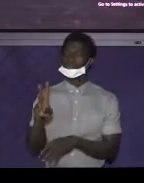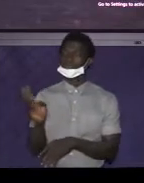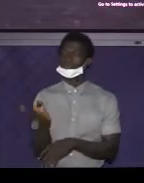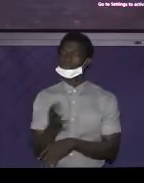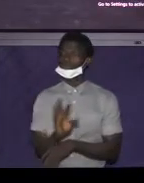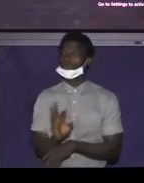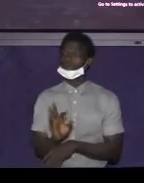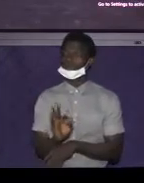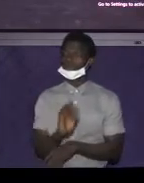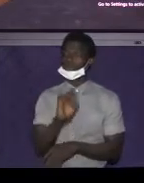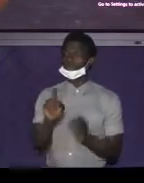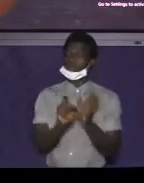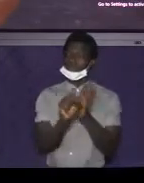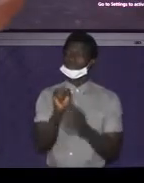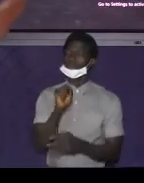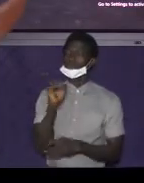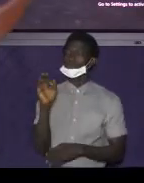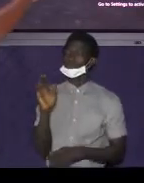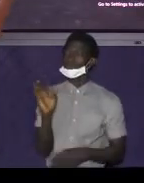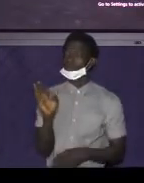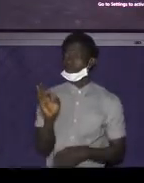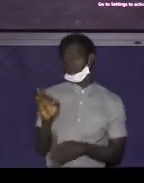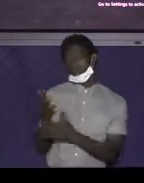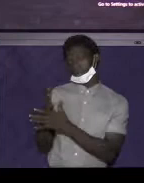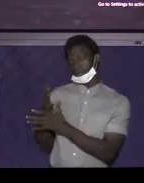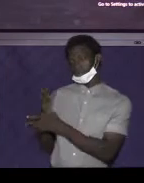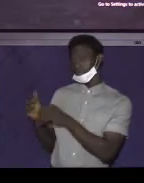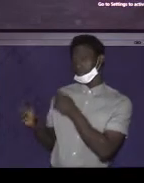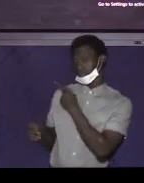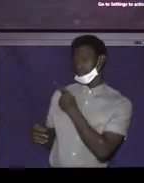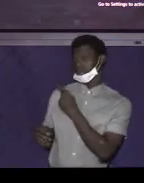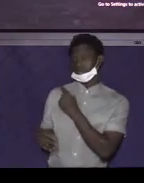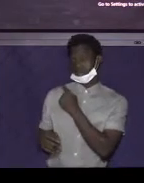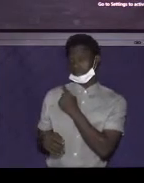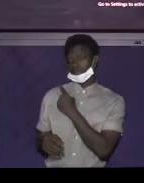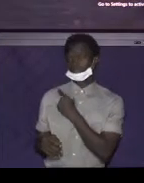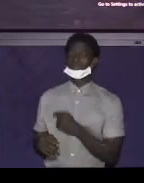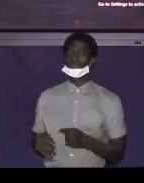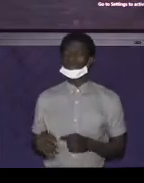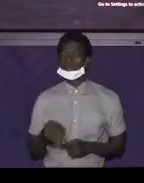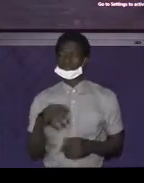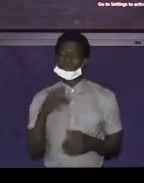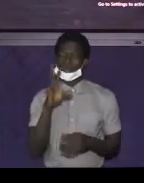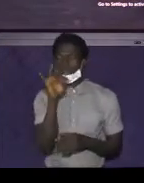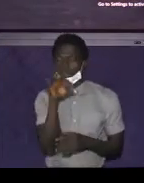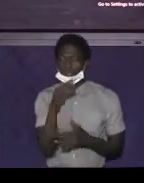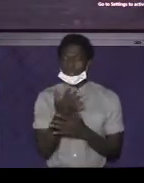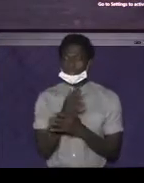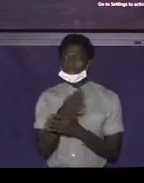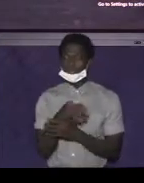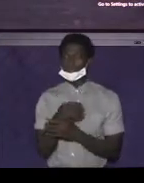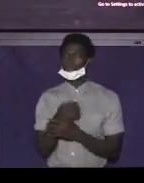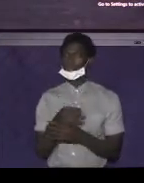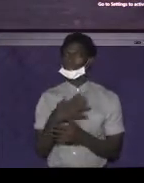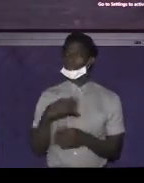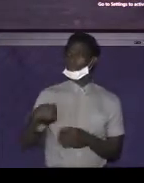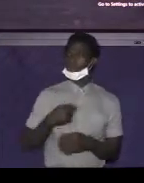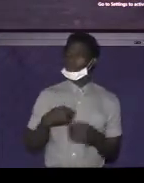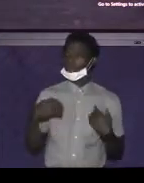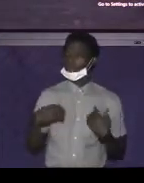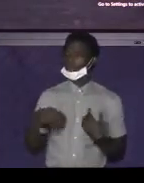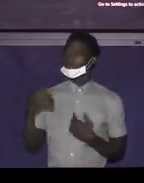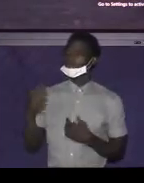So 9 goes here, 1, 9 goes here, 1, here, 0. Now we have 10 times 2, and that is